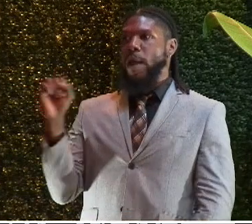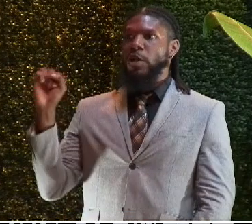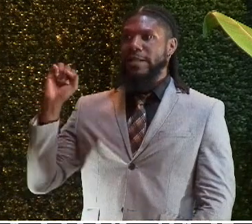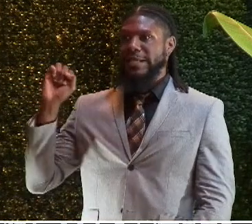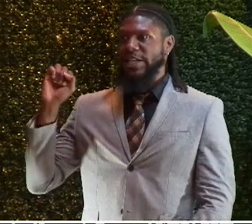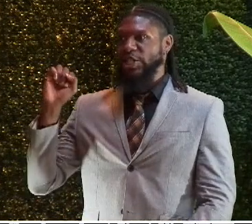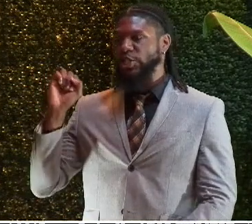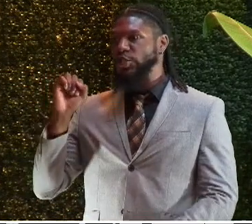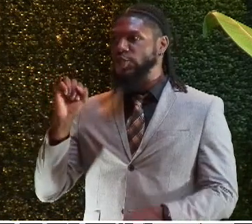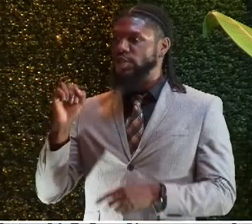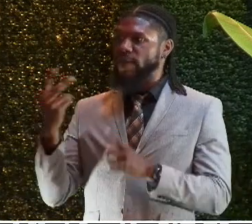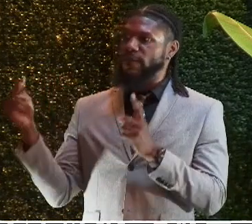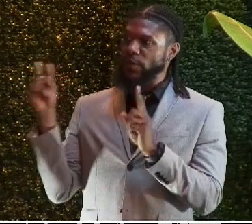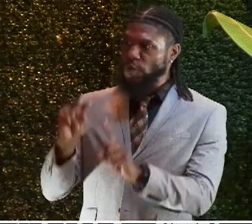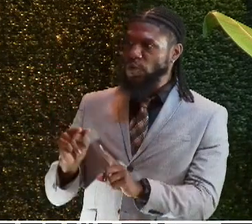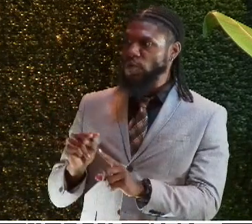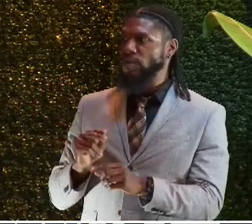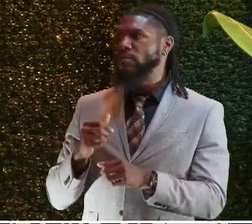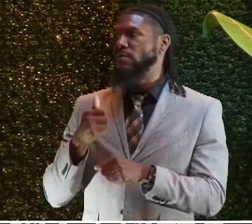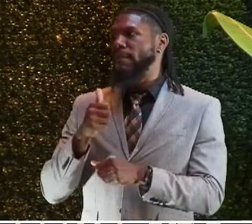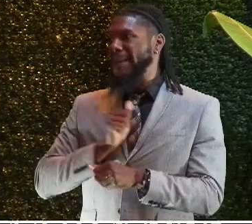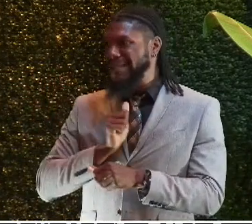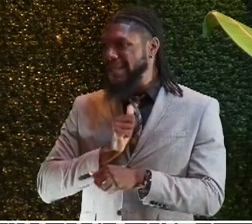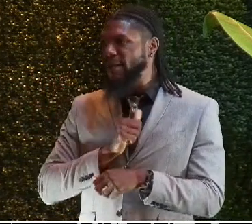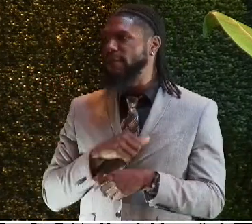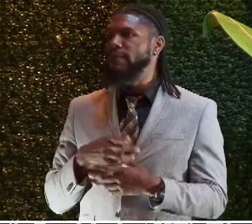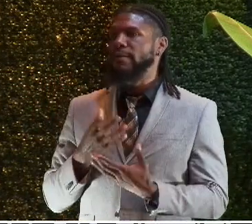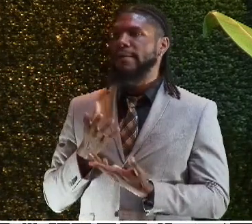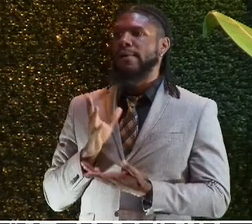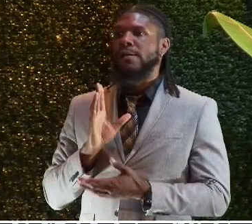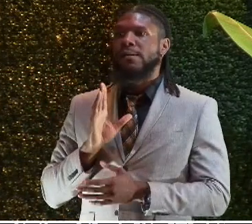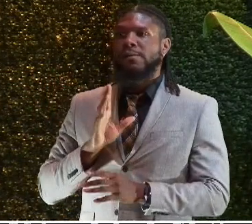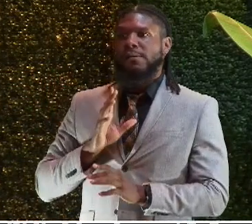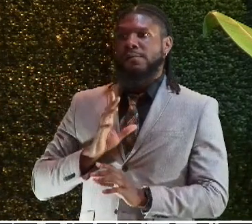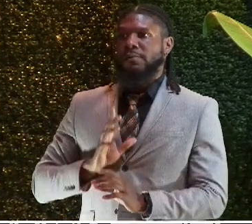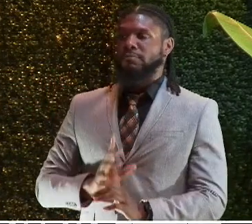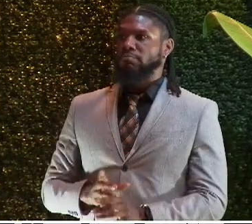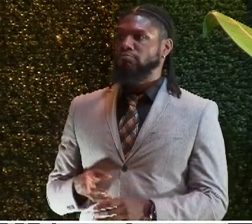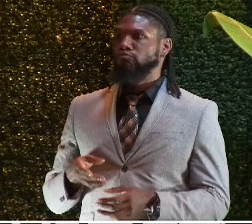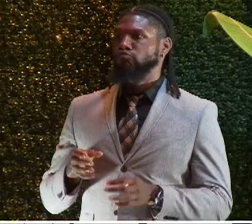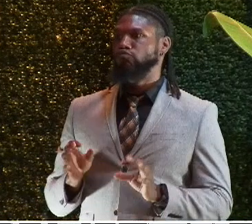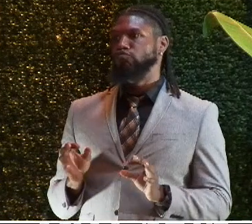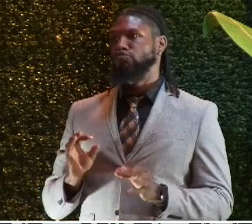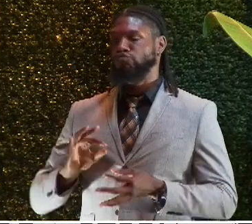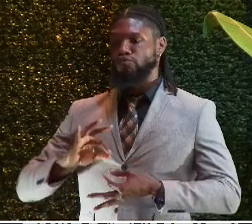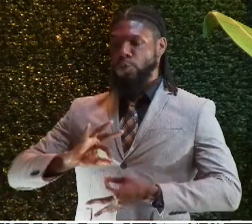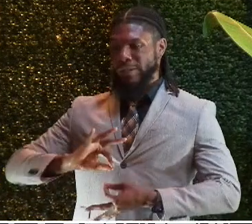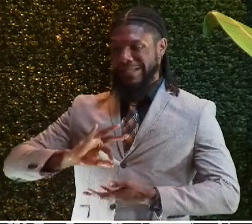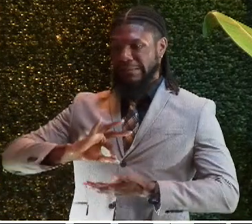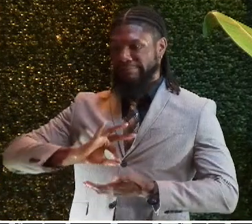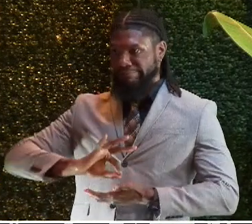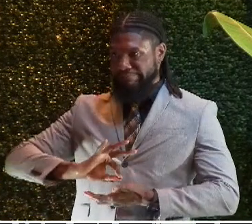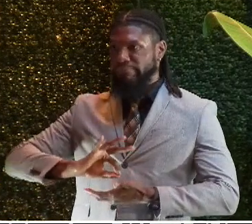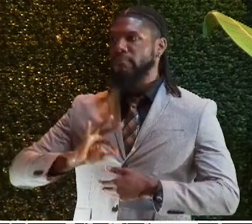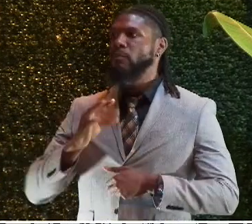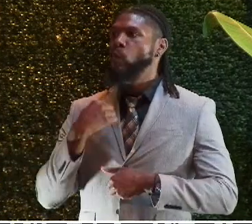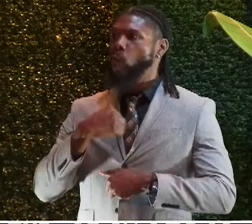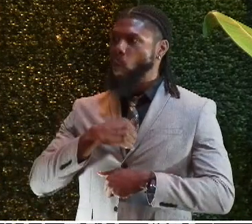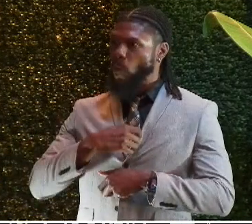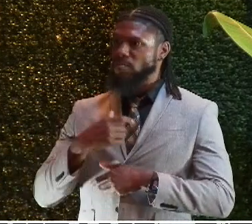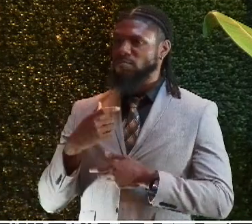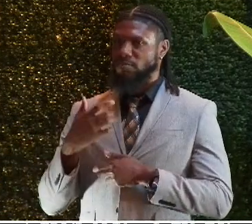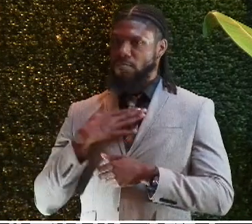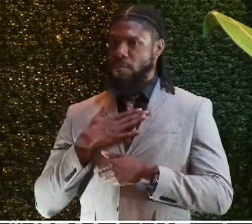Buddhist, so I practice Buddhism, Nichiren Buddhism. And, we believe that there's